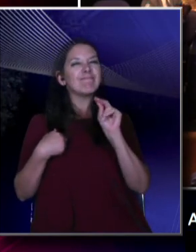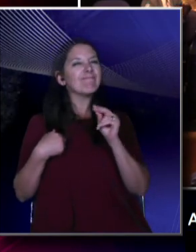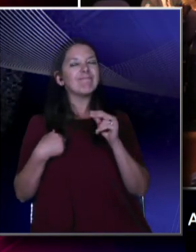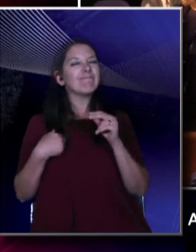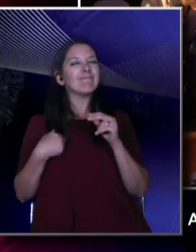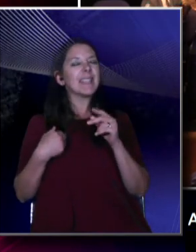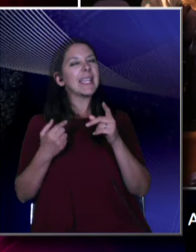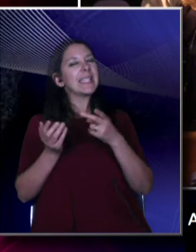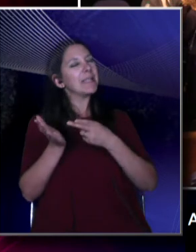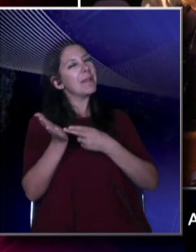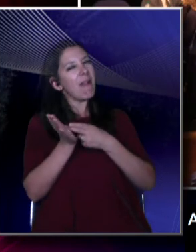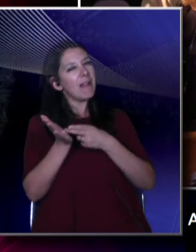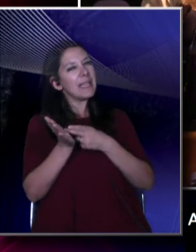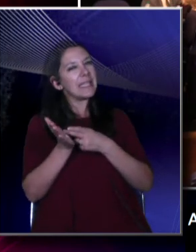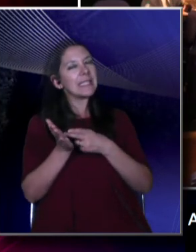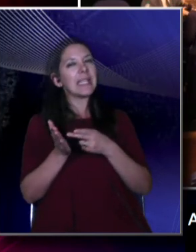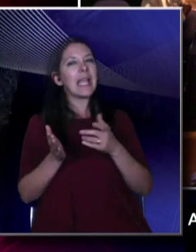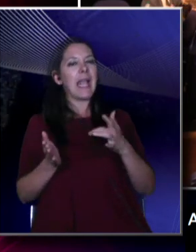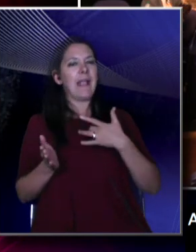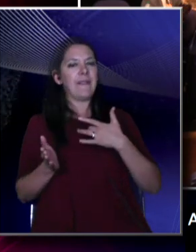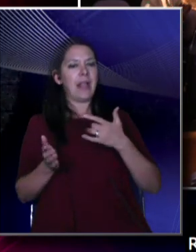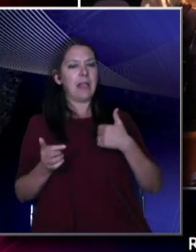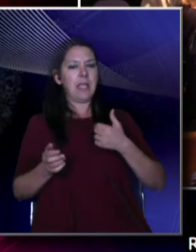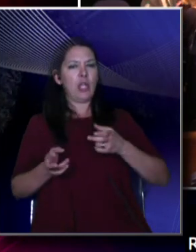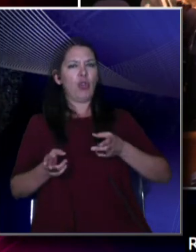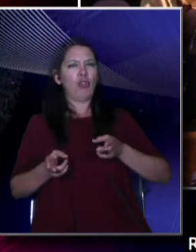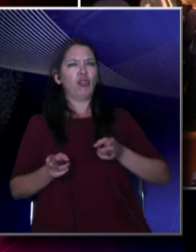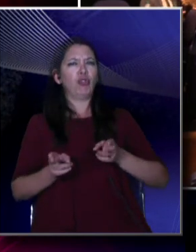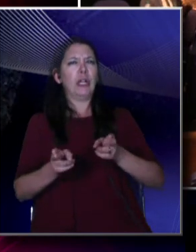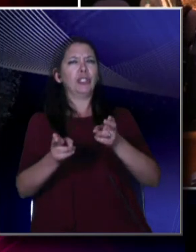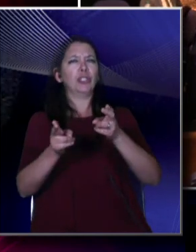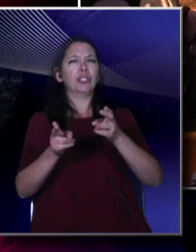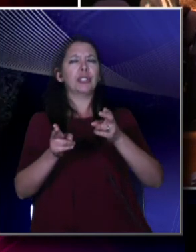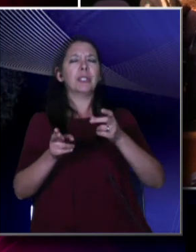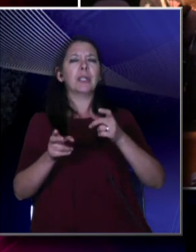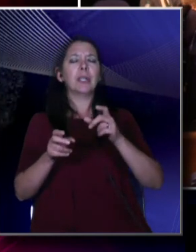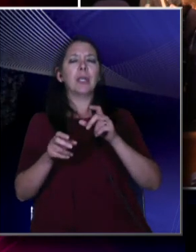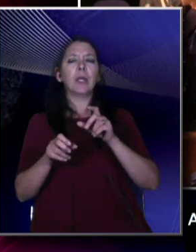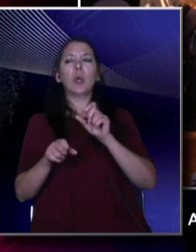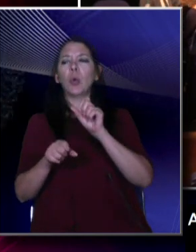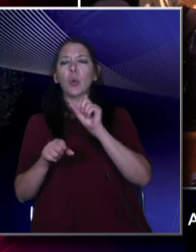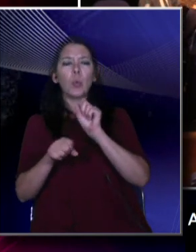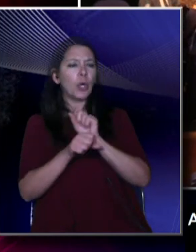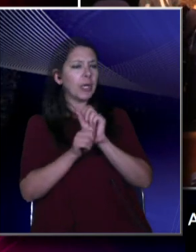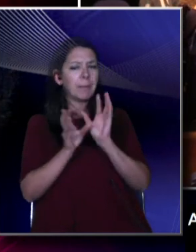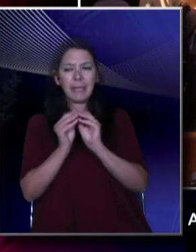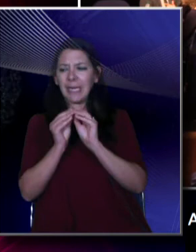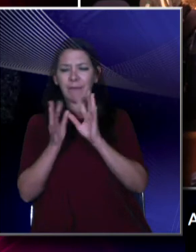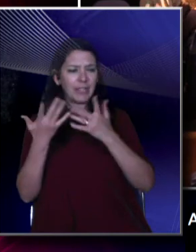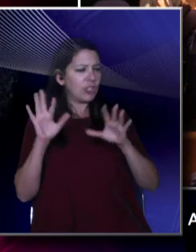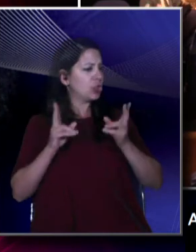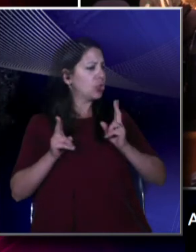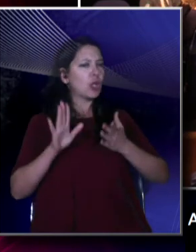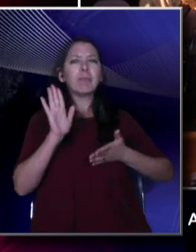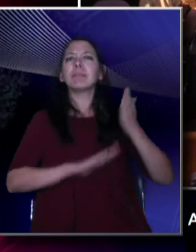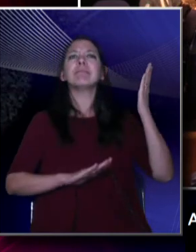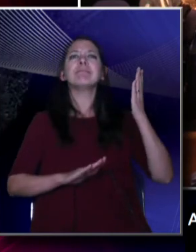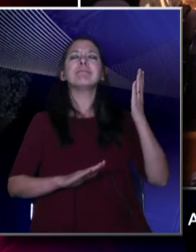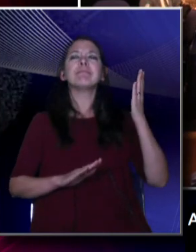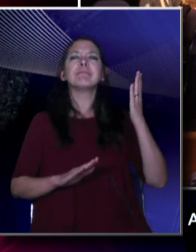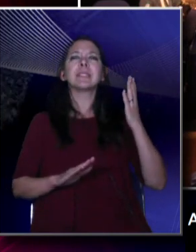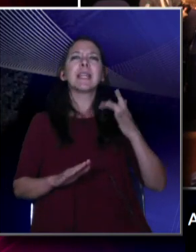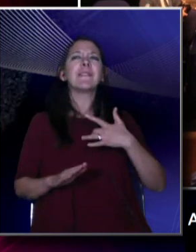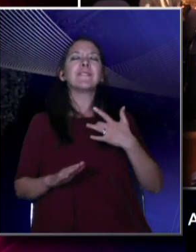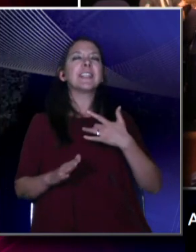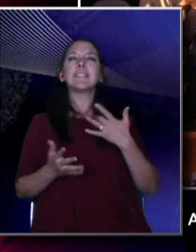To be honest, it feels very rushed. We have the meeting and then we have our work session and then we all leave. And I